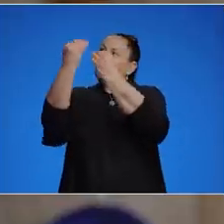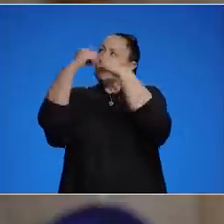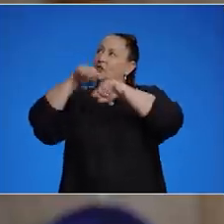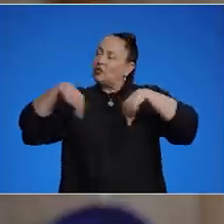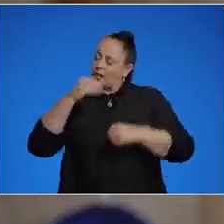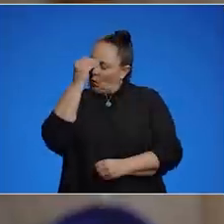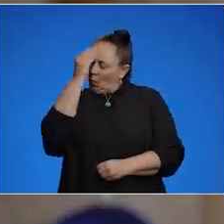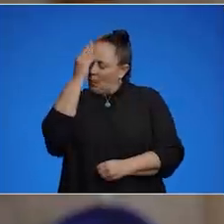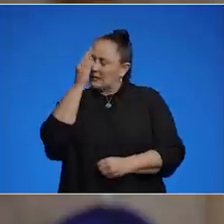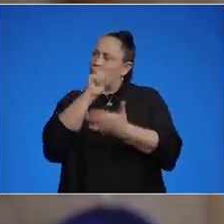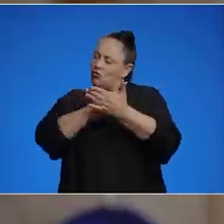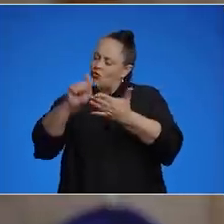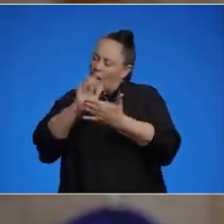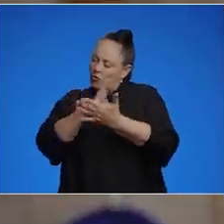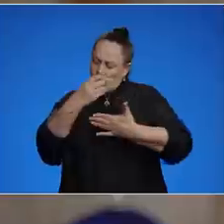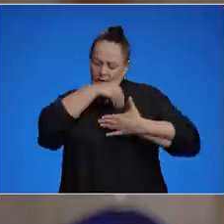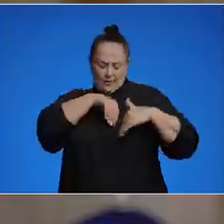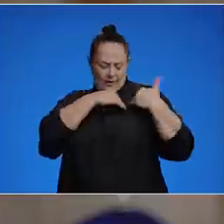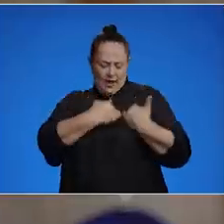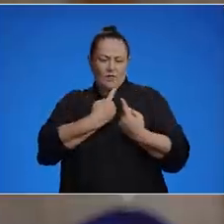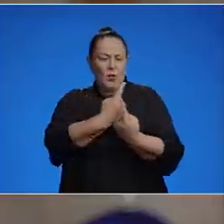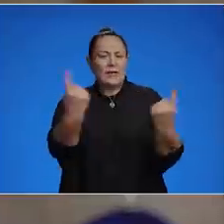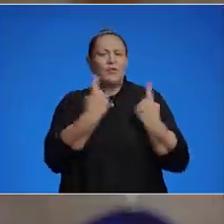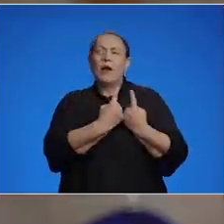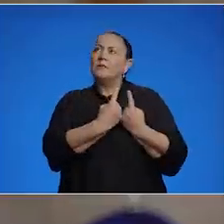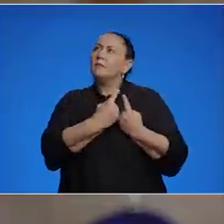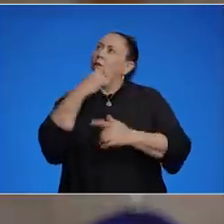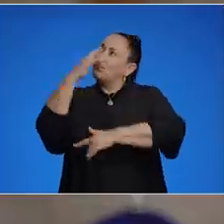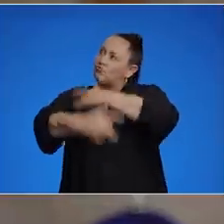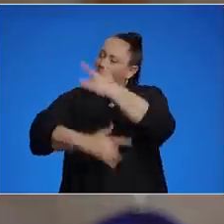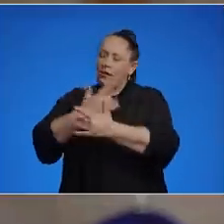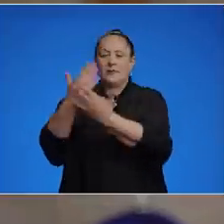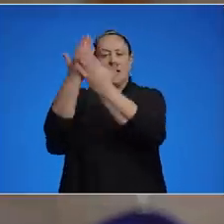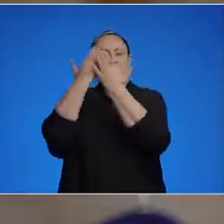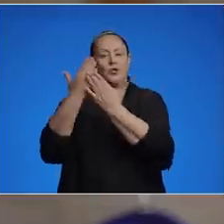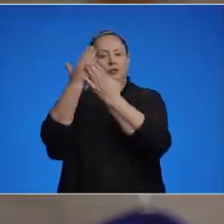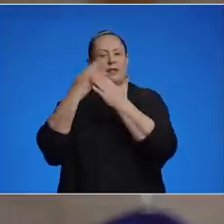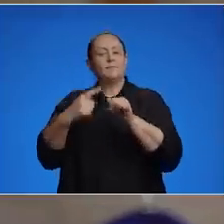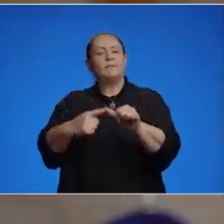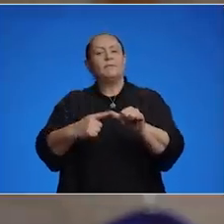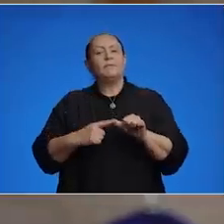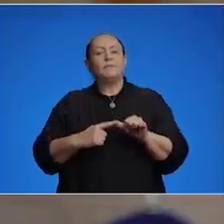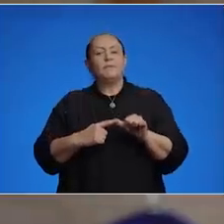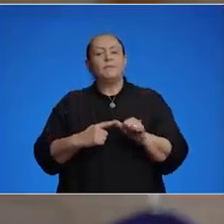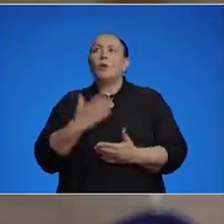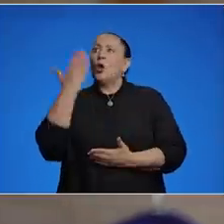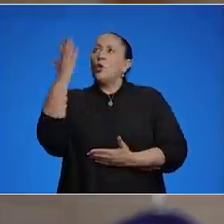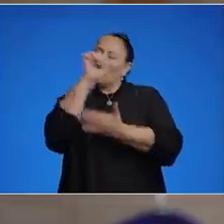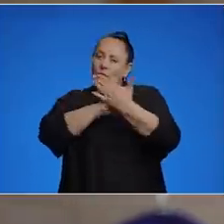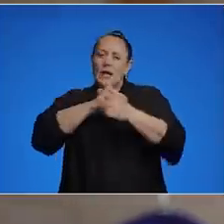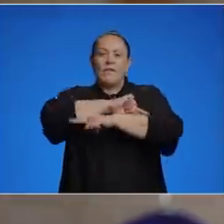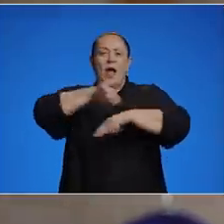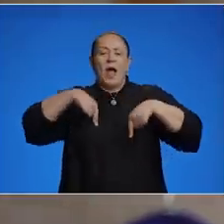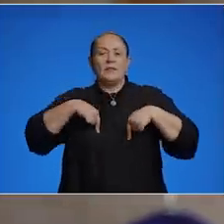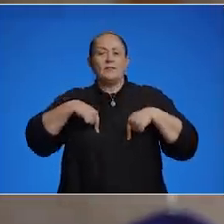You teach us wisdom and write Your truth in our inmost heart. Christ, have mercy. Christ, have mercy. You